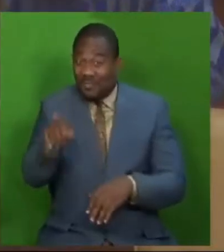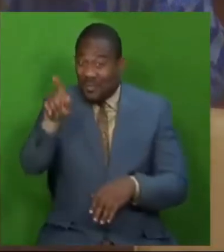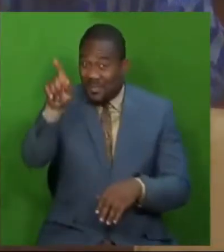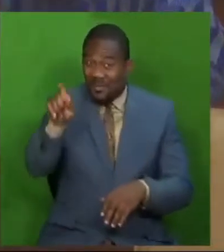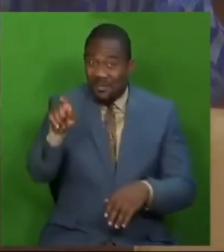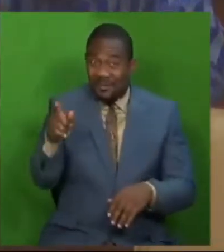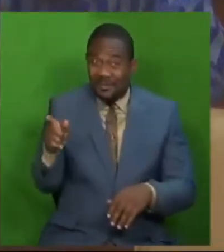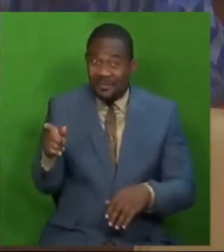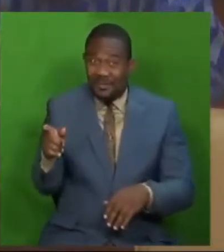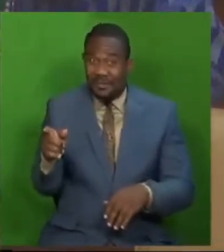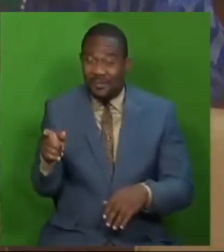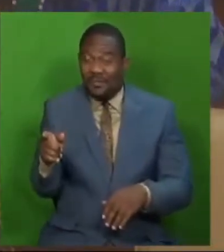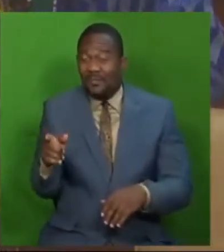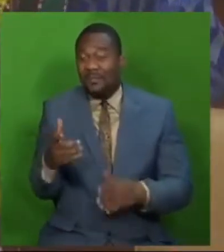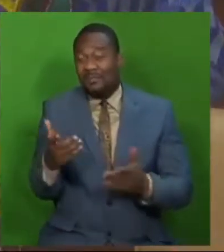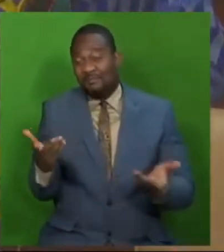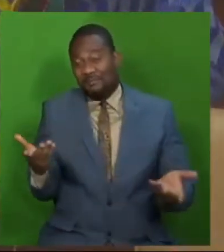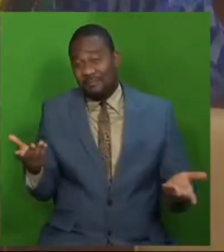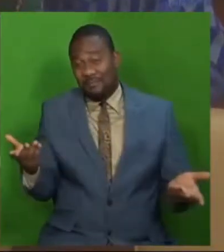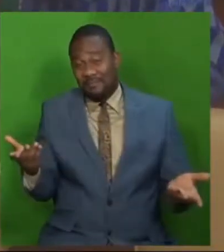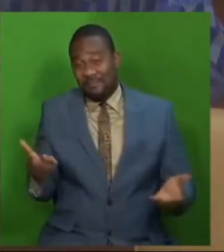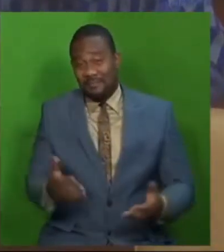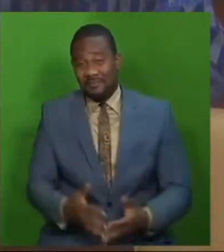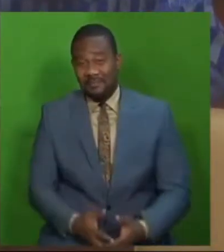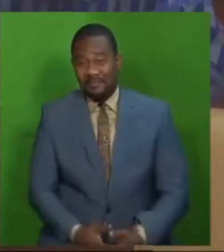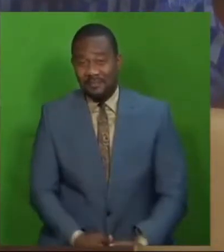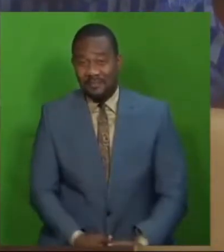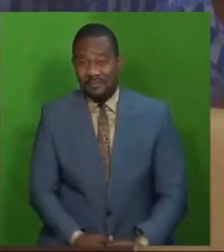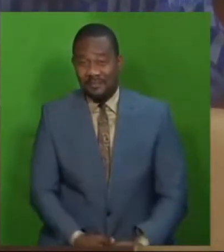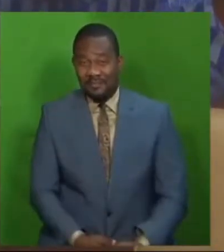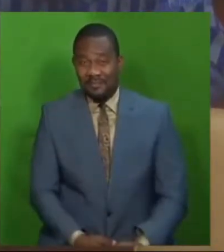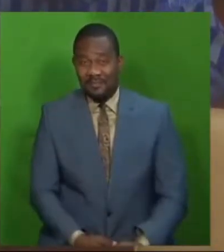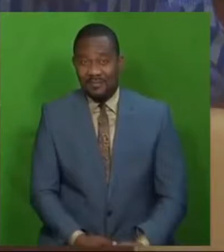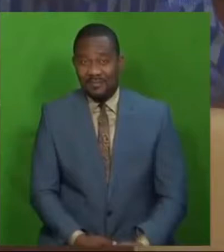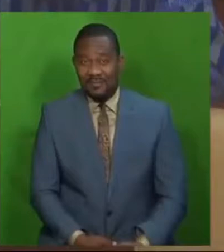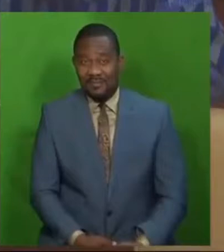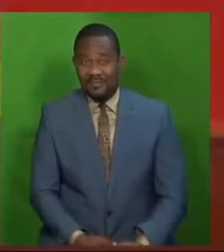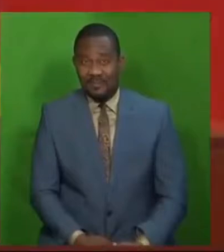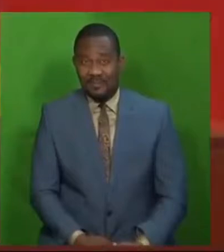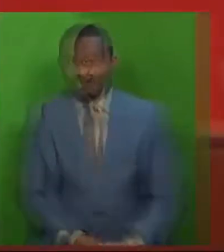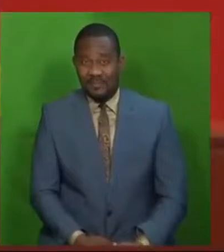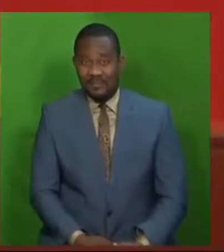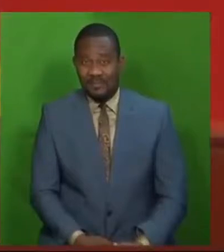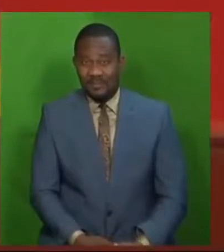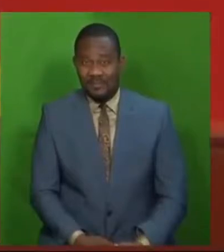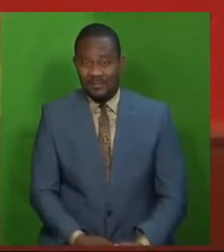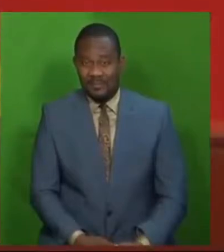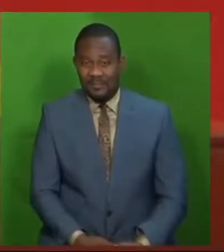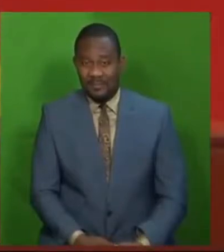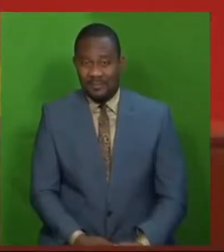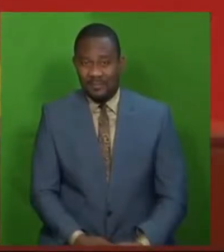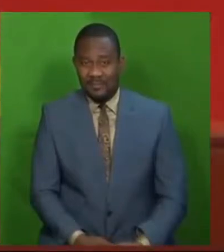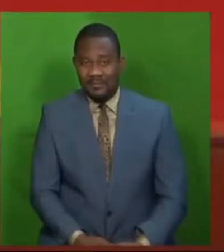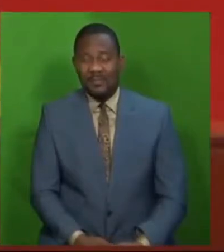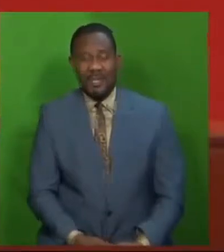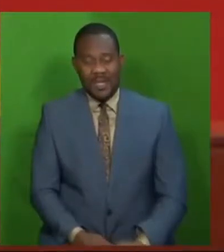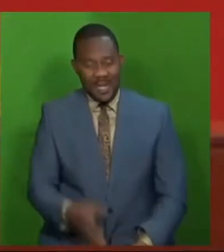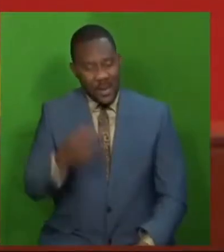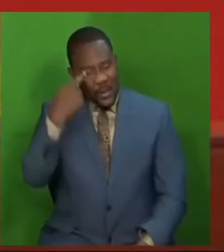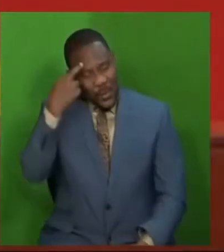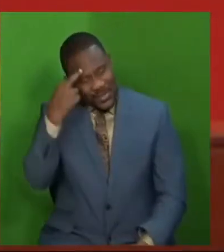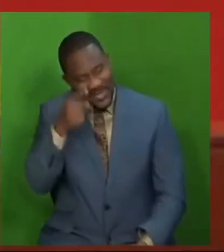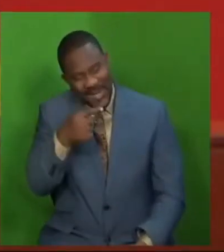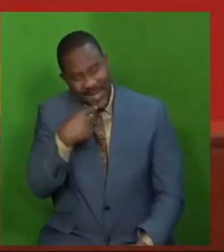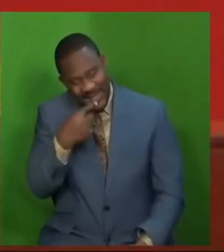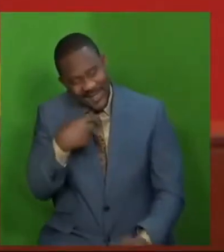and resume his seat. When honorable member, that is why I asked you to read the standing